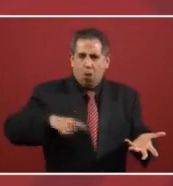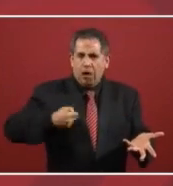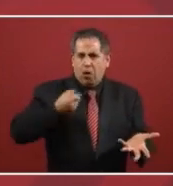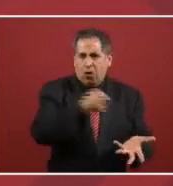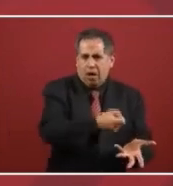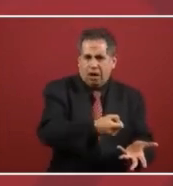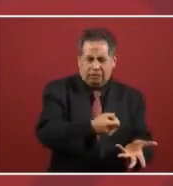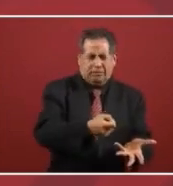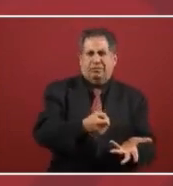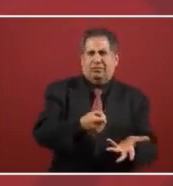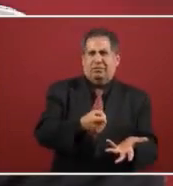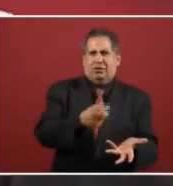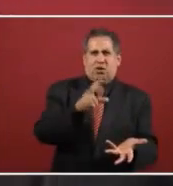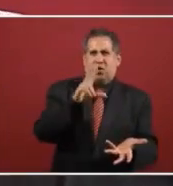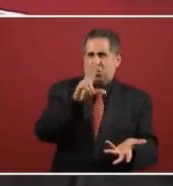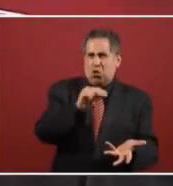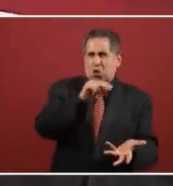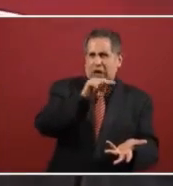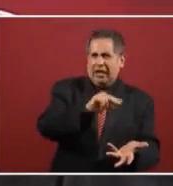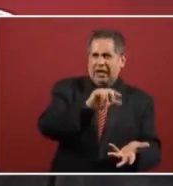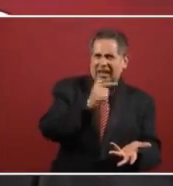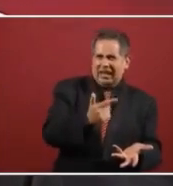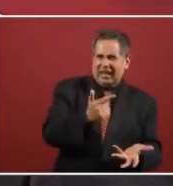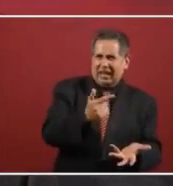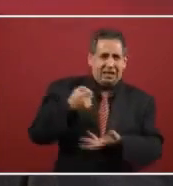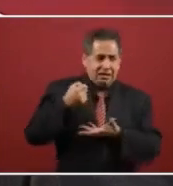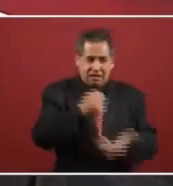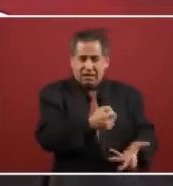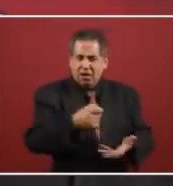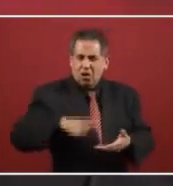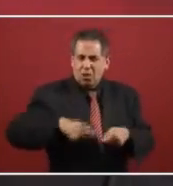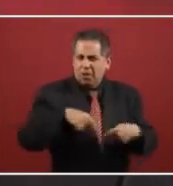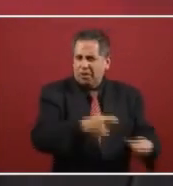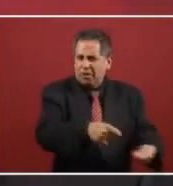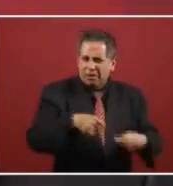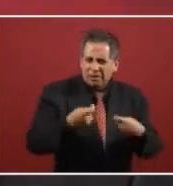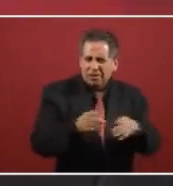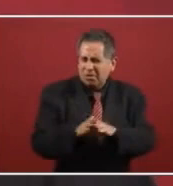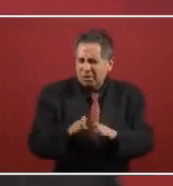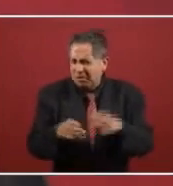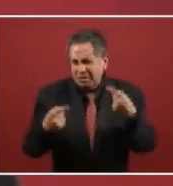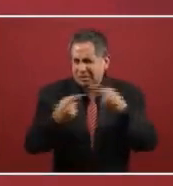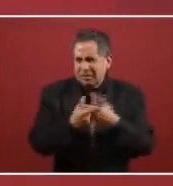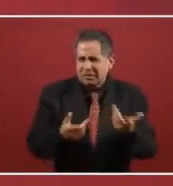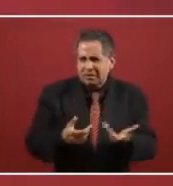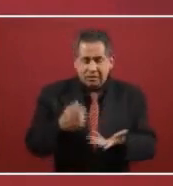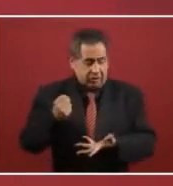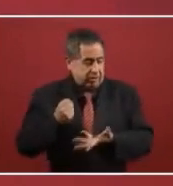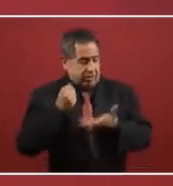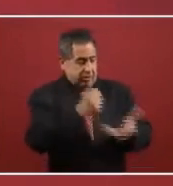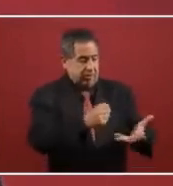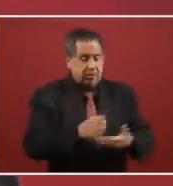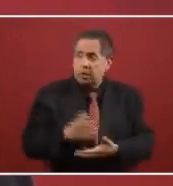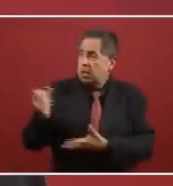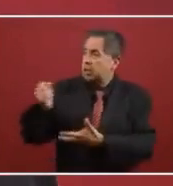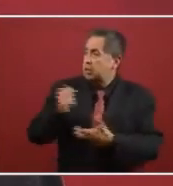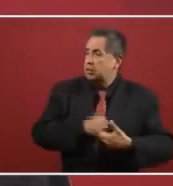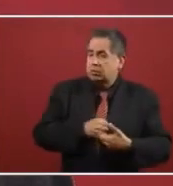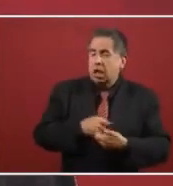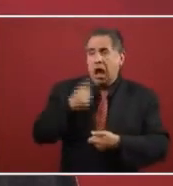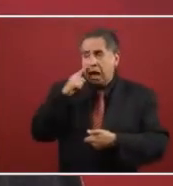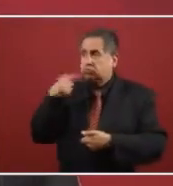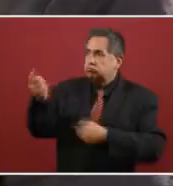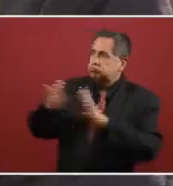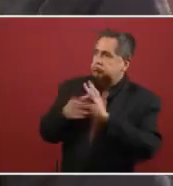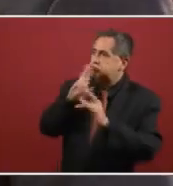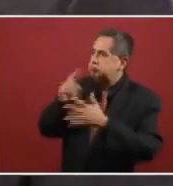non-governmental associations depend on the government? They get money from the government, but on top of that, they don't even give